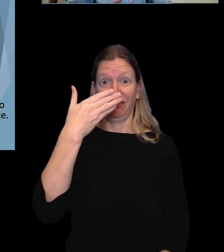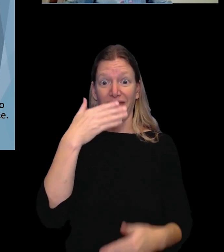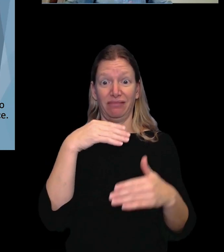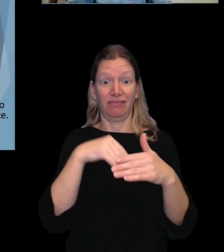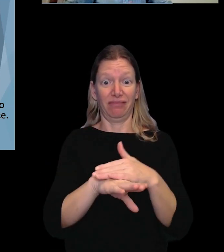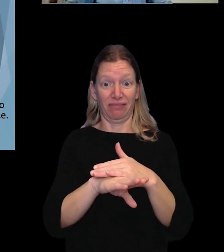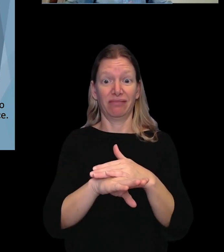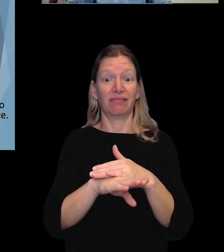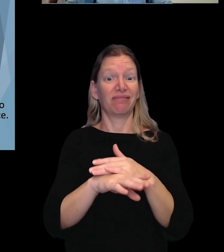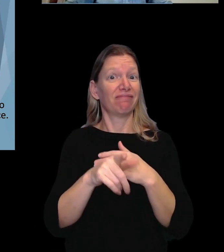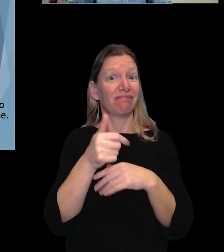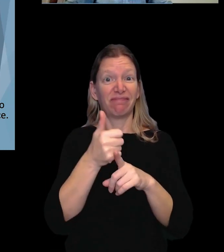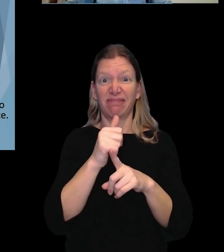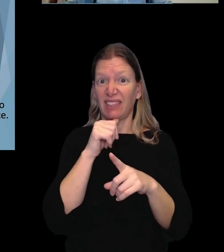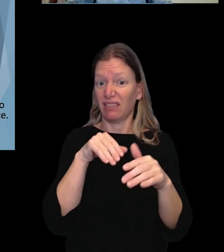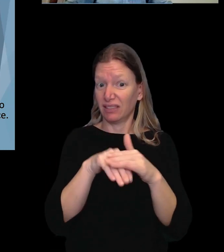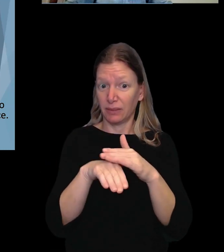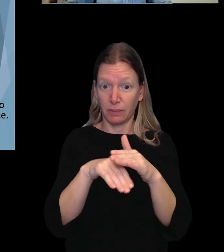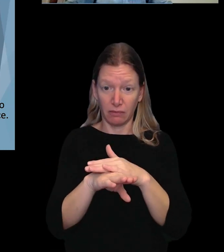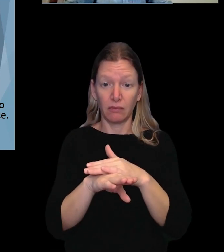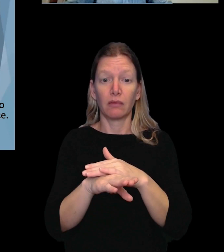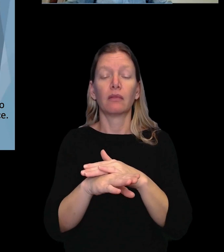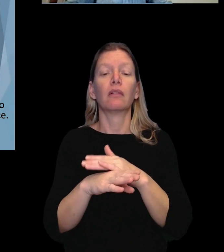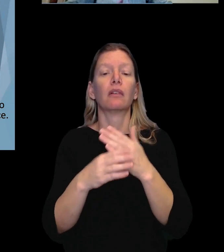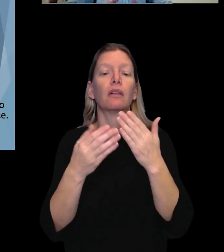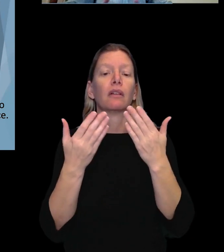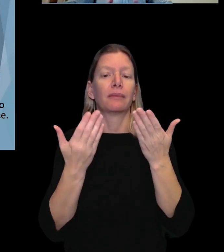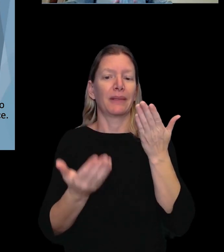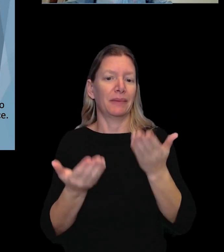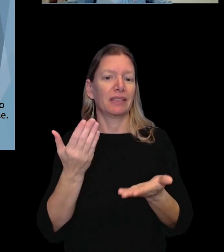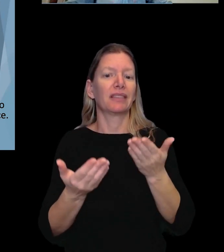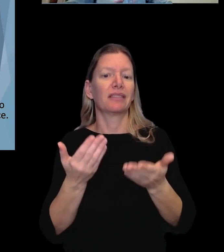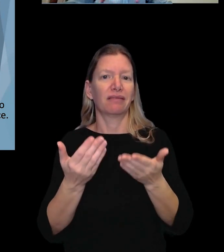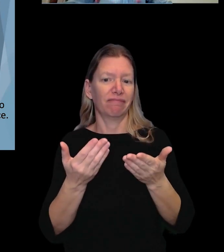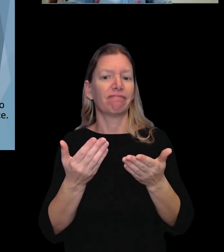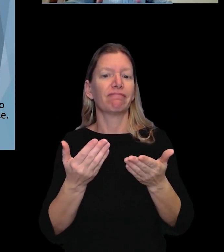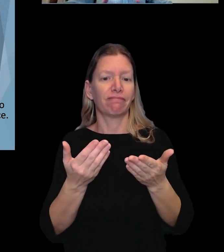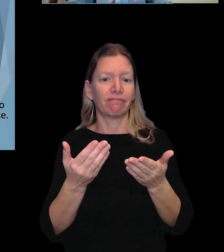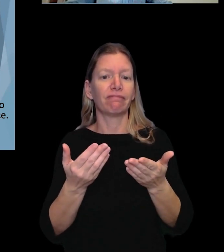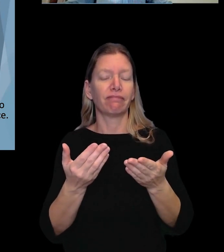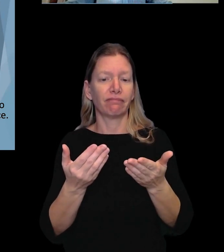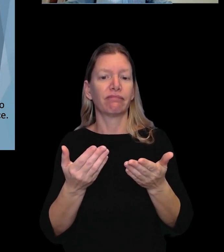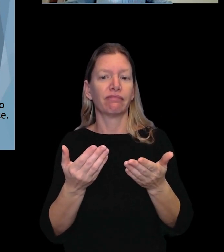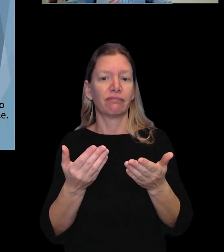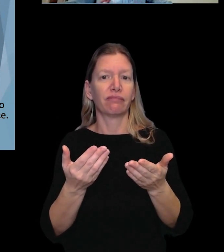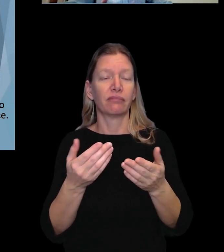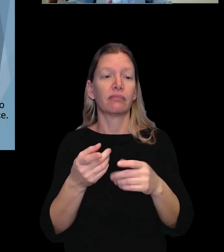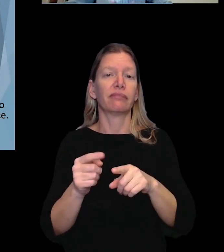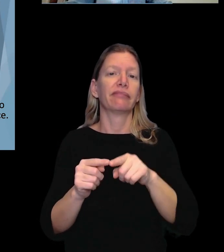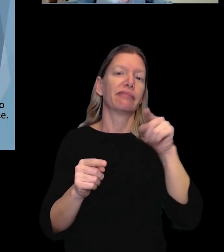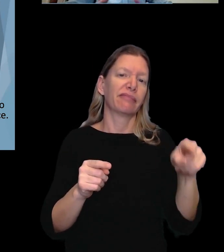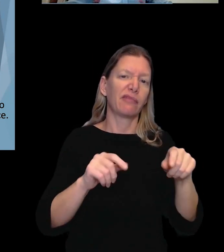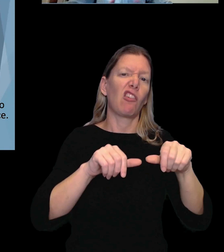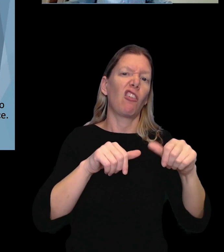If the main entrance to the building itself is not accessible, which may be the case, that there may be an